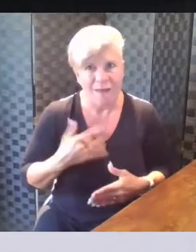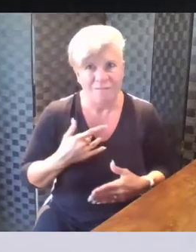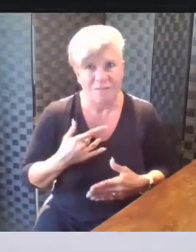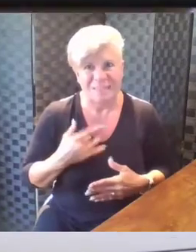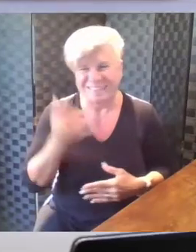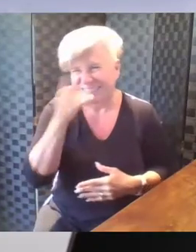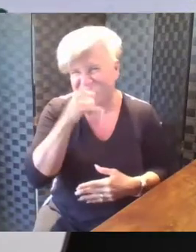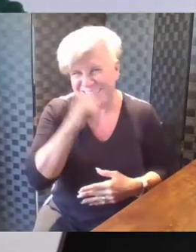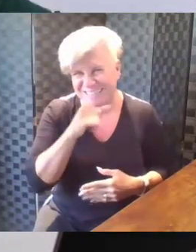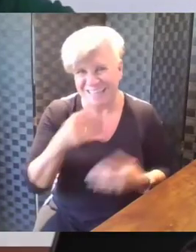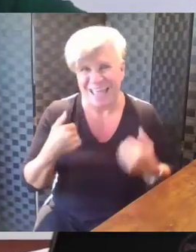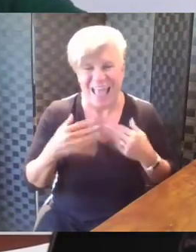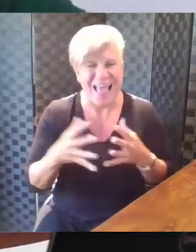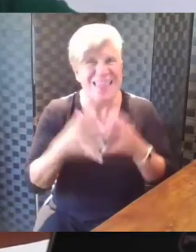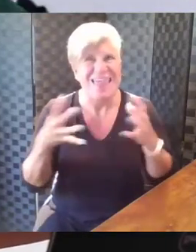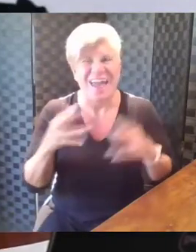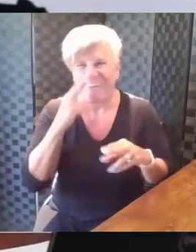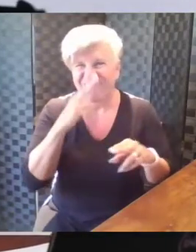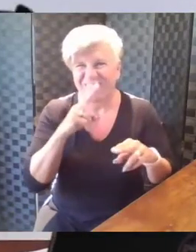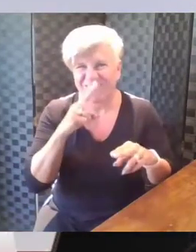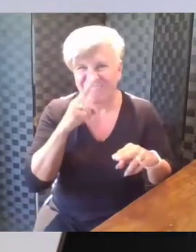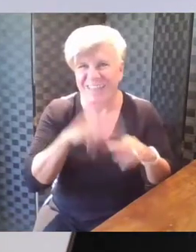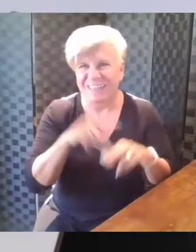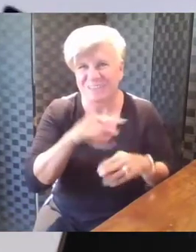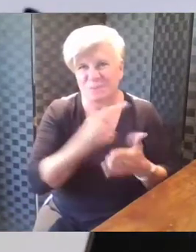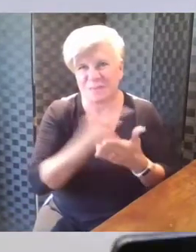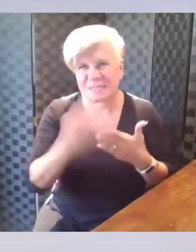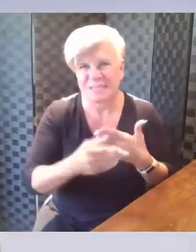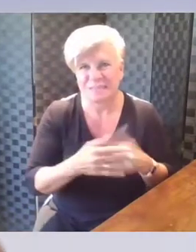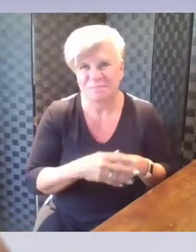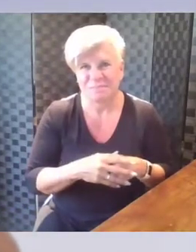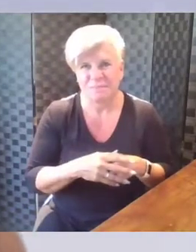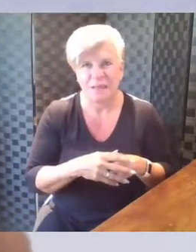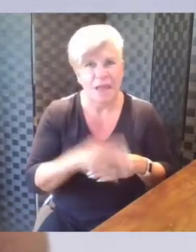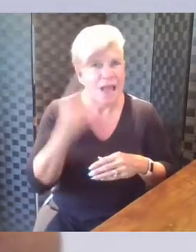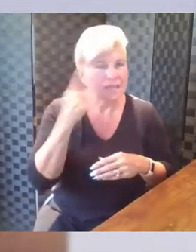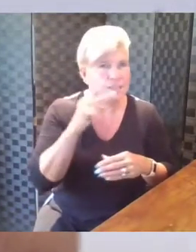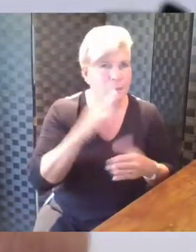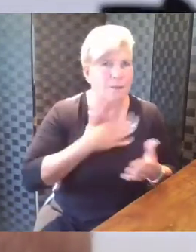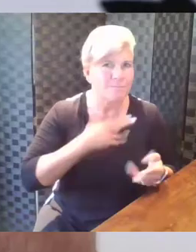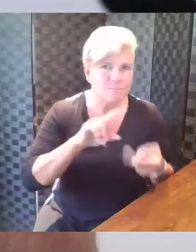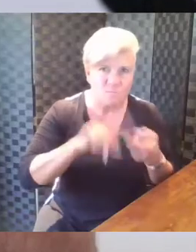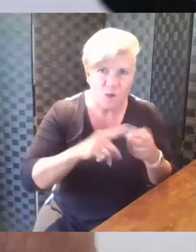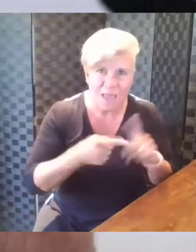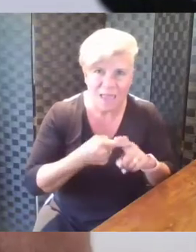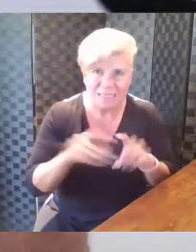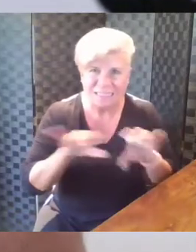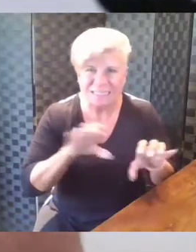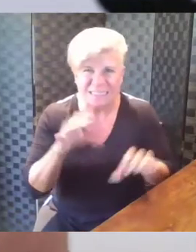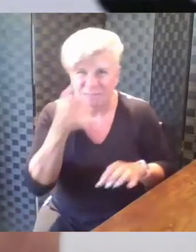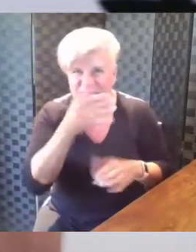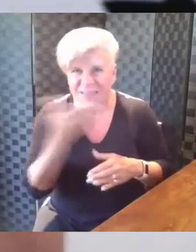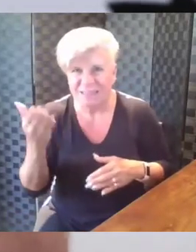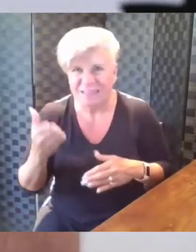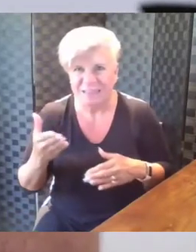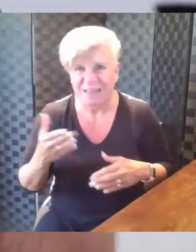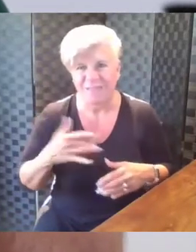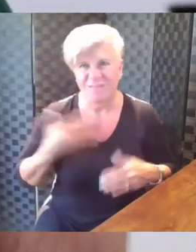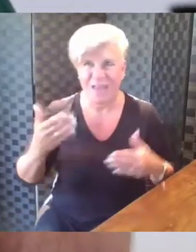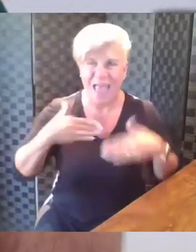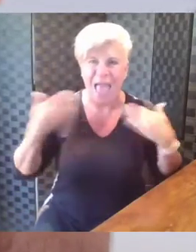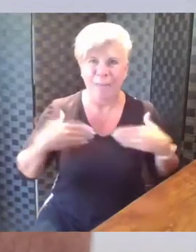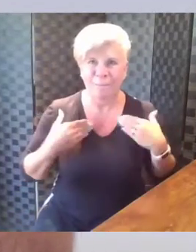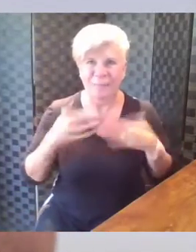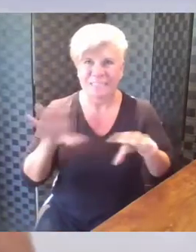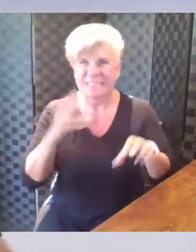pretty silly. We had a lot of fun this weekend. I did some really fun things. I got to see a friend. When we feel silly, we feel happy. We get to do fun things.